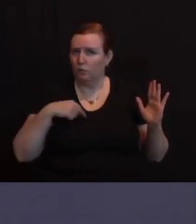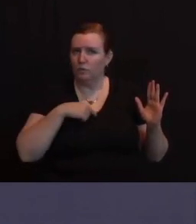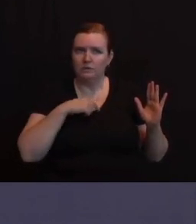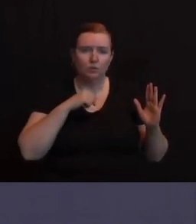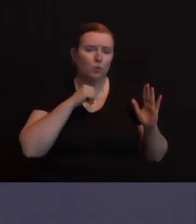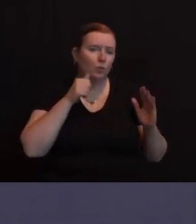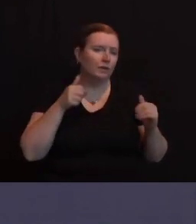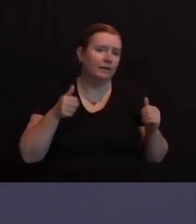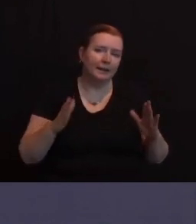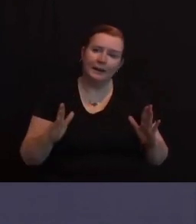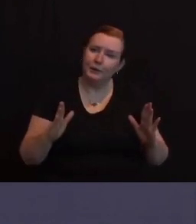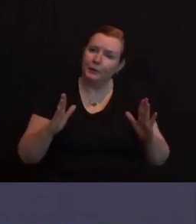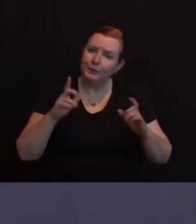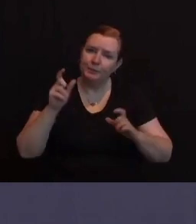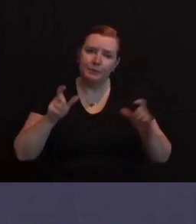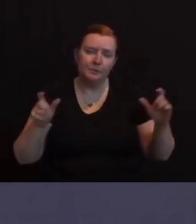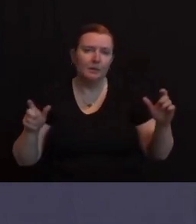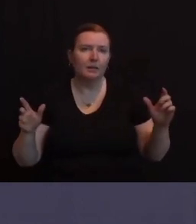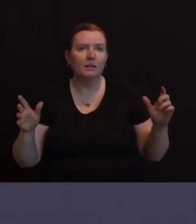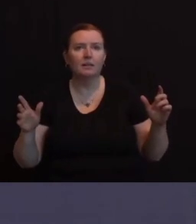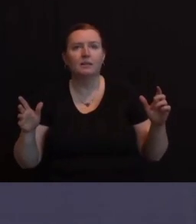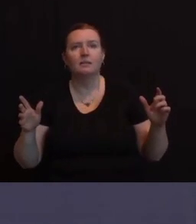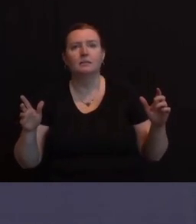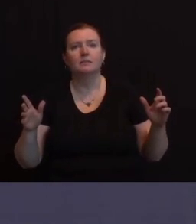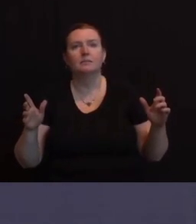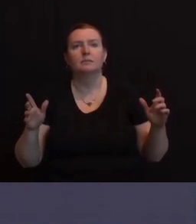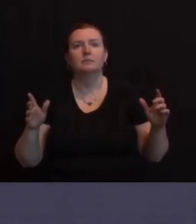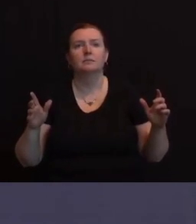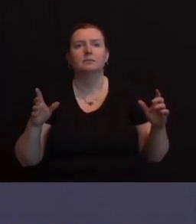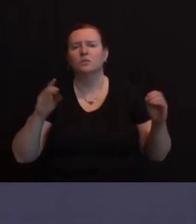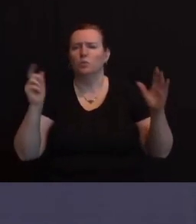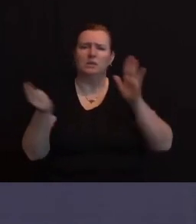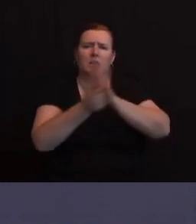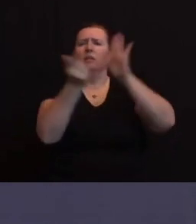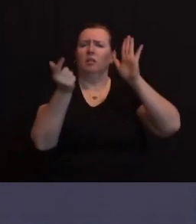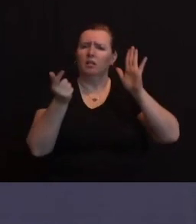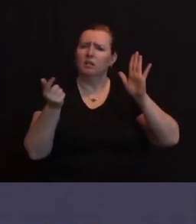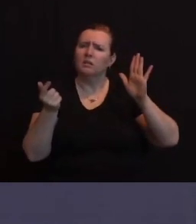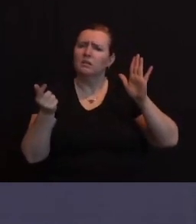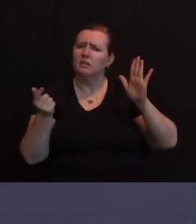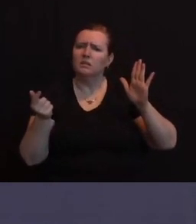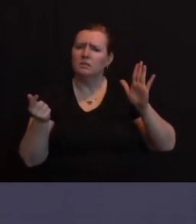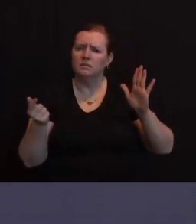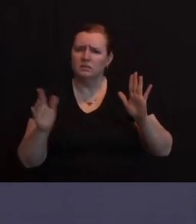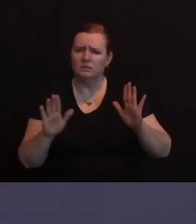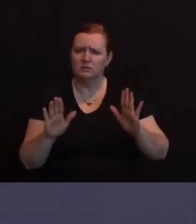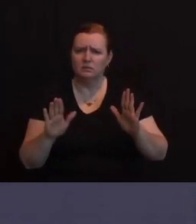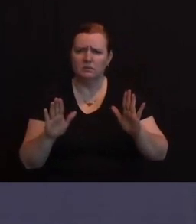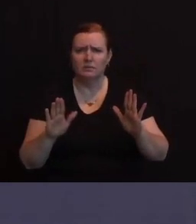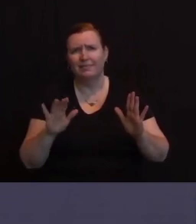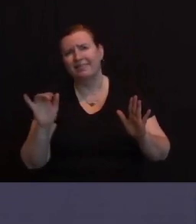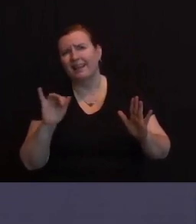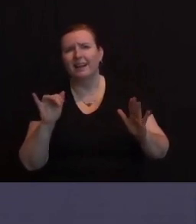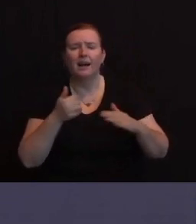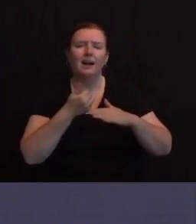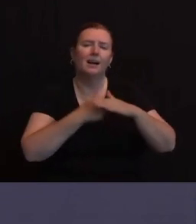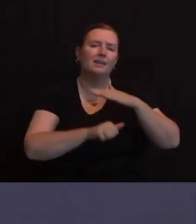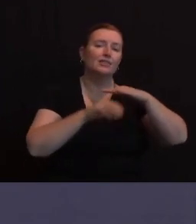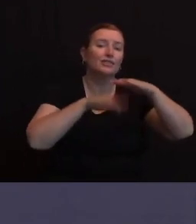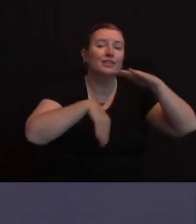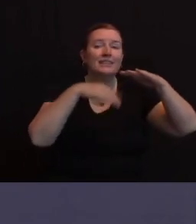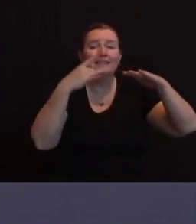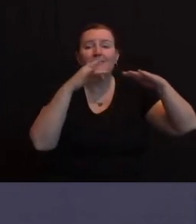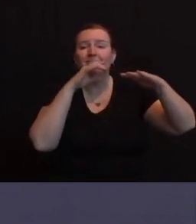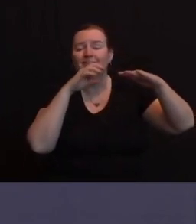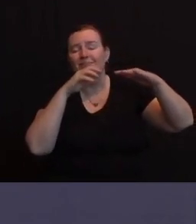includes underage drinking. That is not what this is about. This is about a pandemic, a public health crisis that has